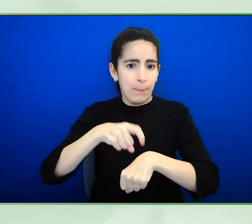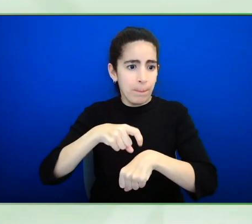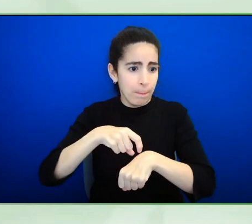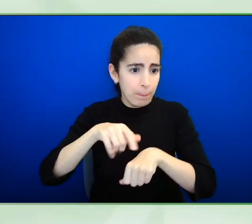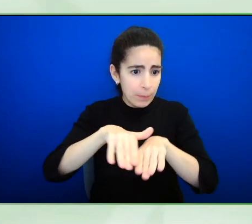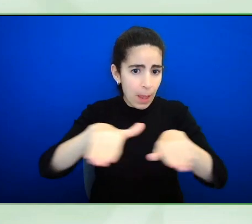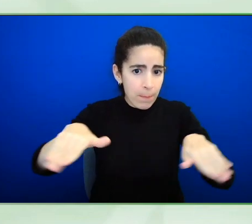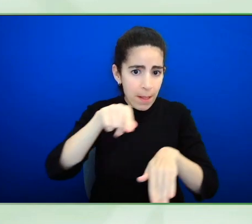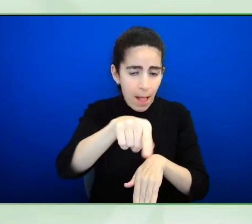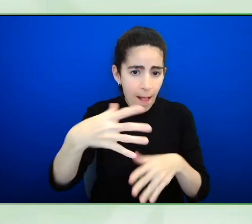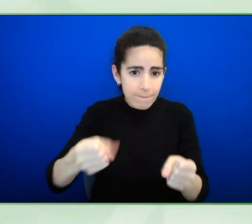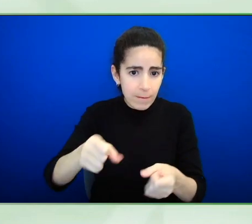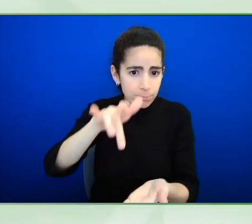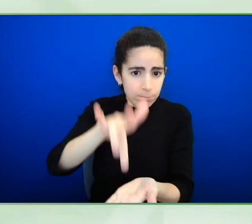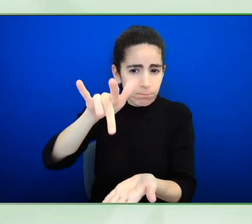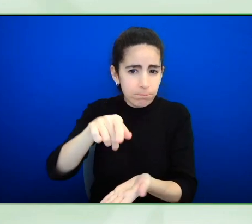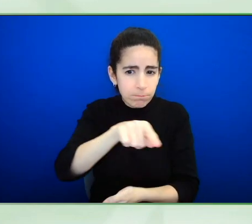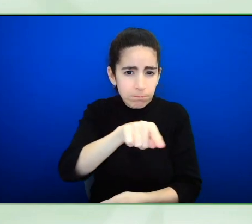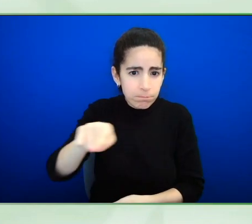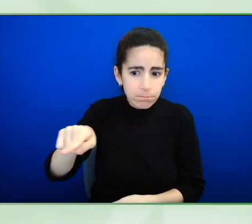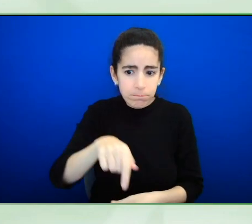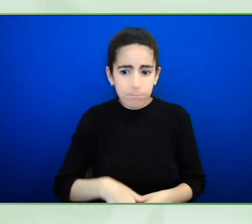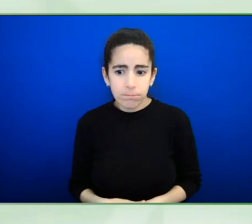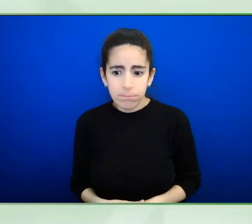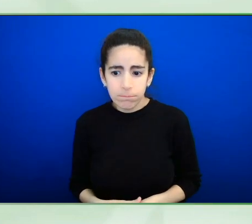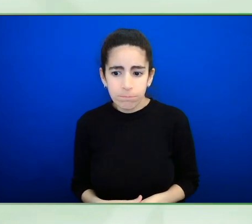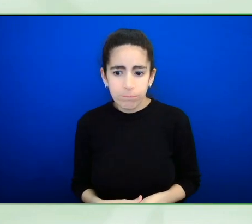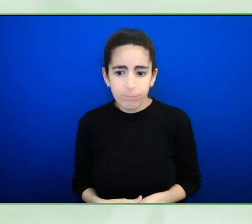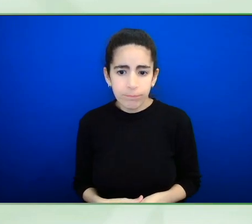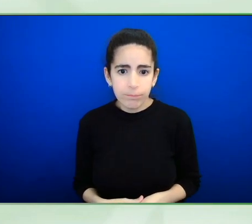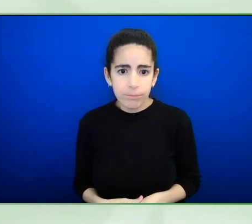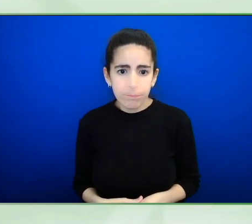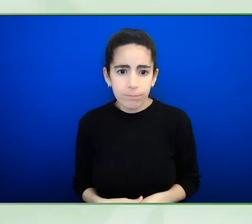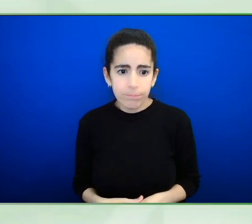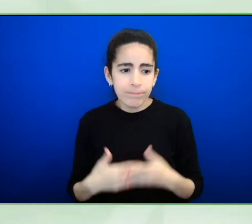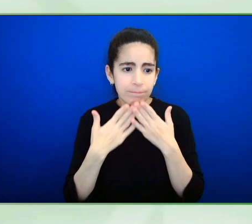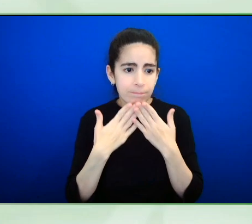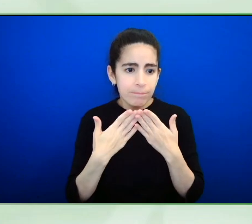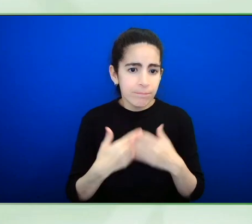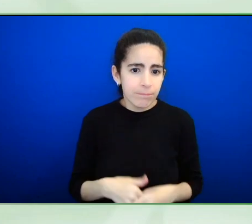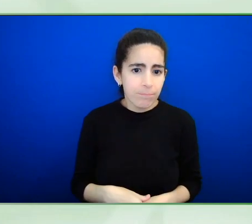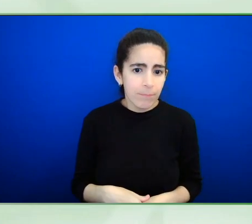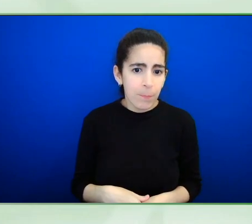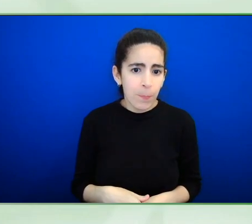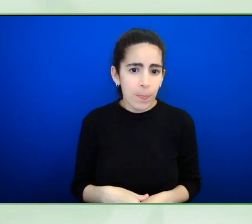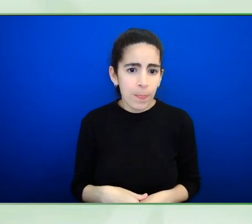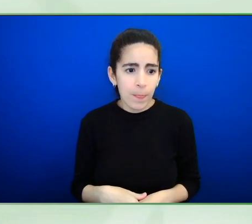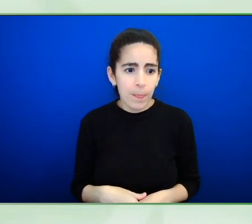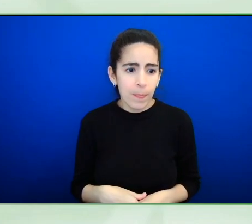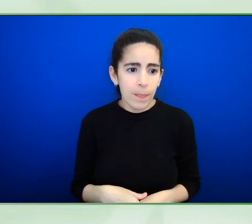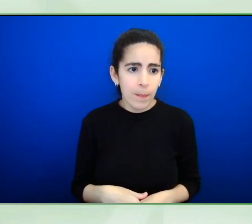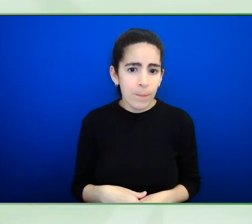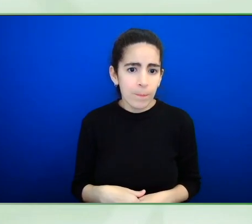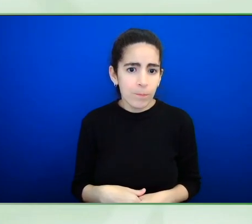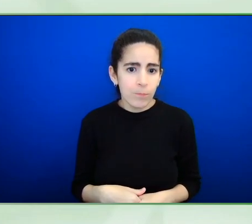I'll just jump in. Okay. I was interested